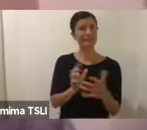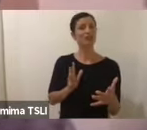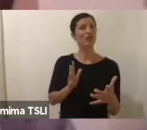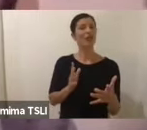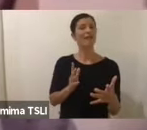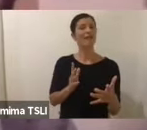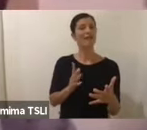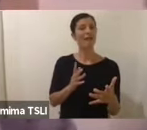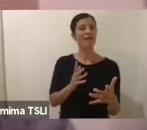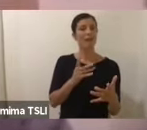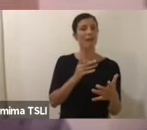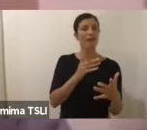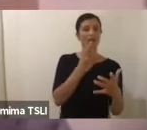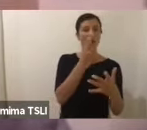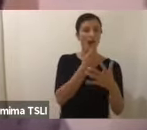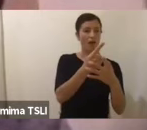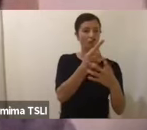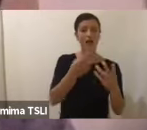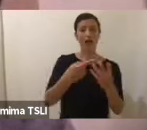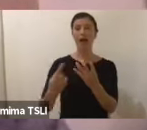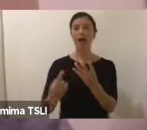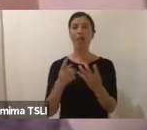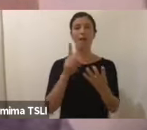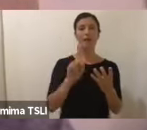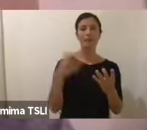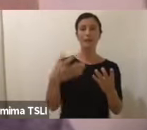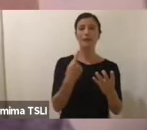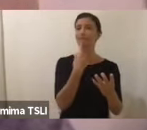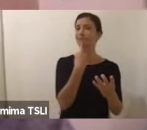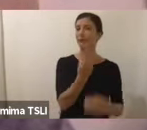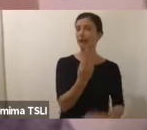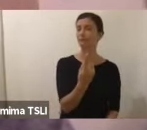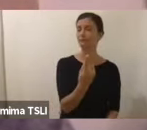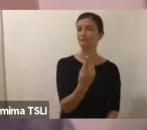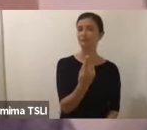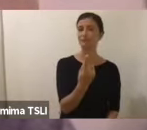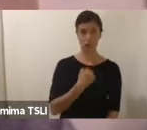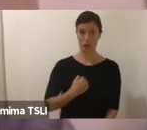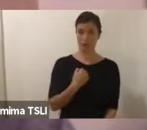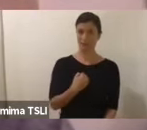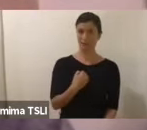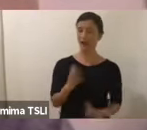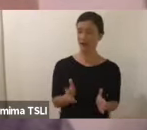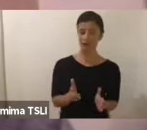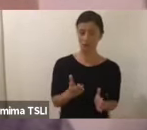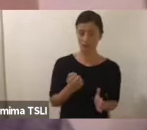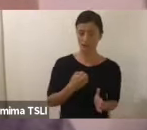think and it's not going to do down very well but never mind um to begin with uh